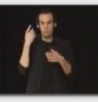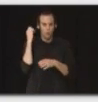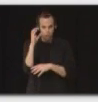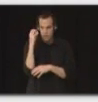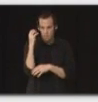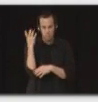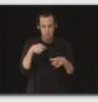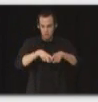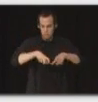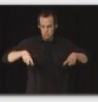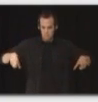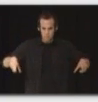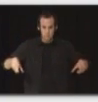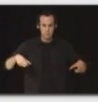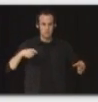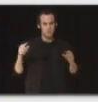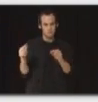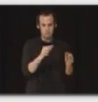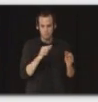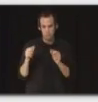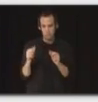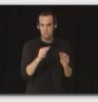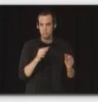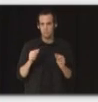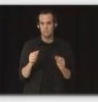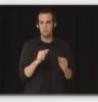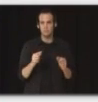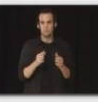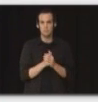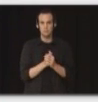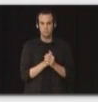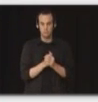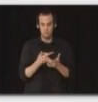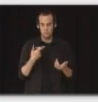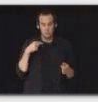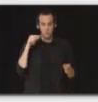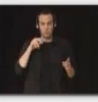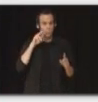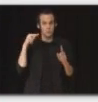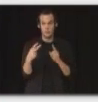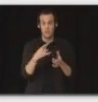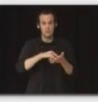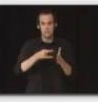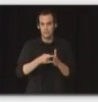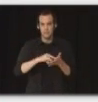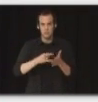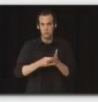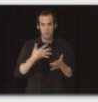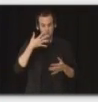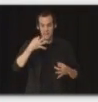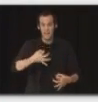celebrated many roundtables, activities, demonstrations, technologies that are now a reality, at least from the